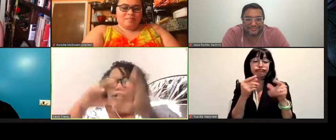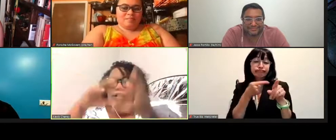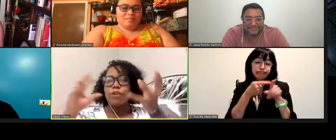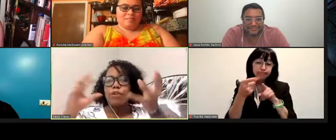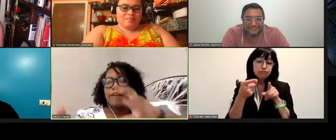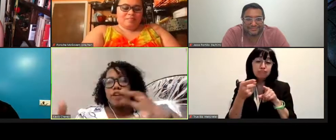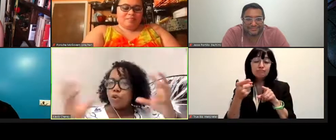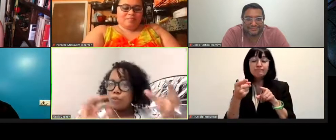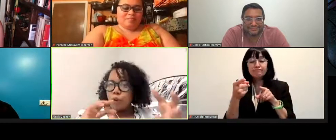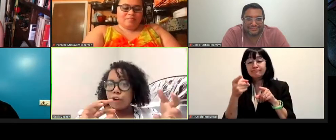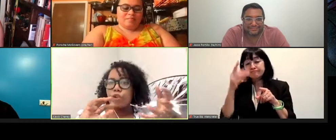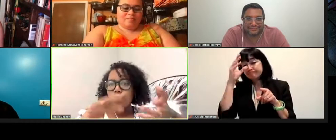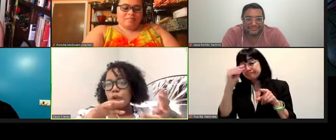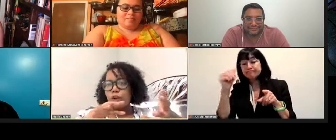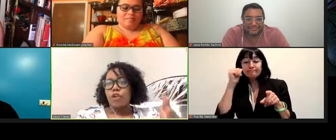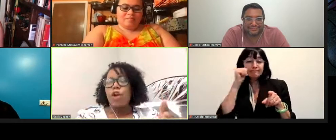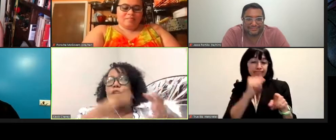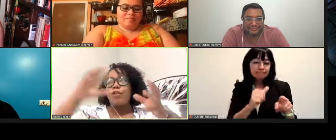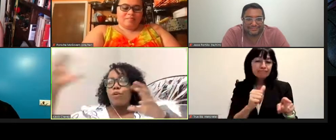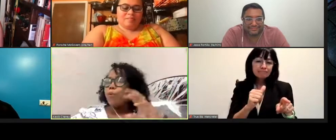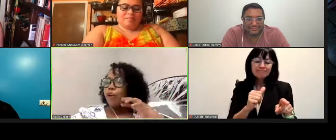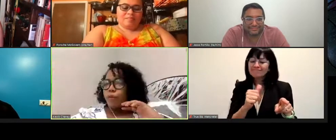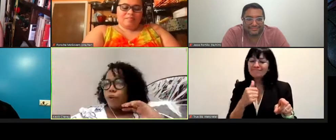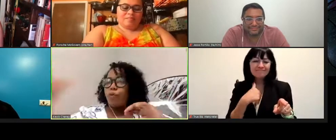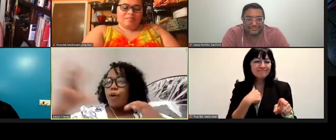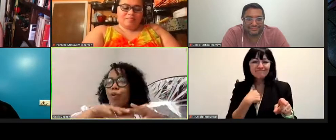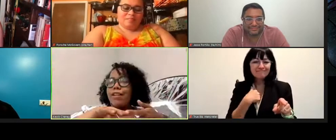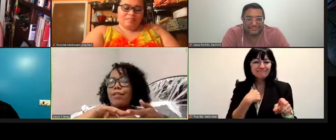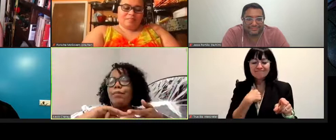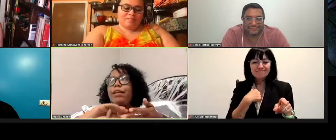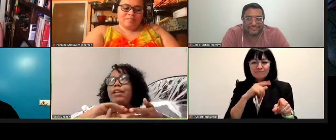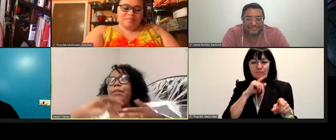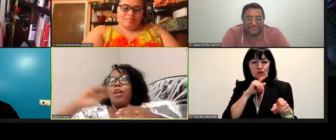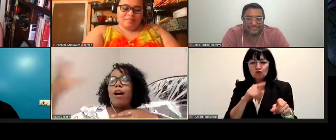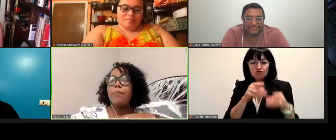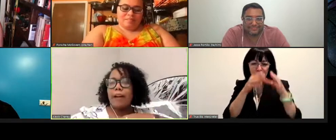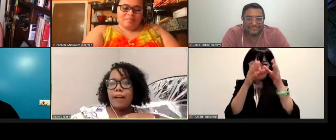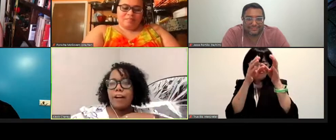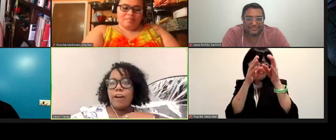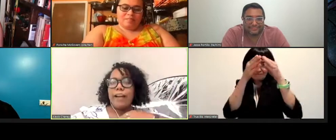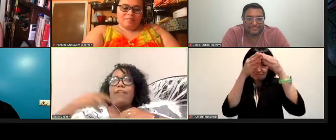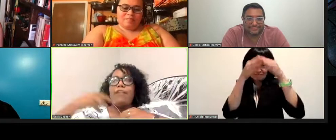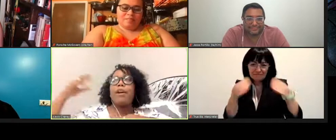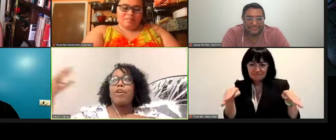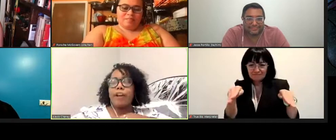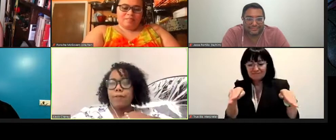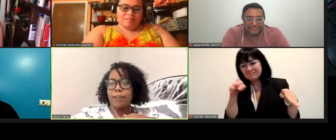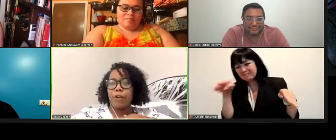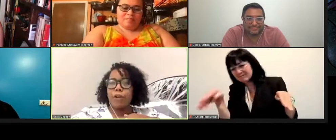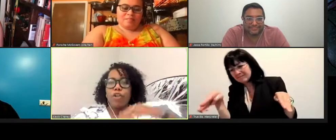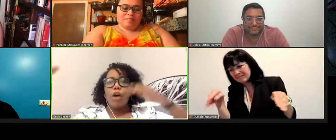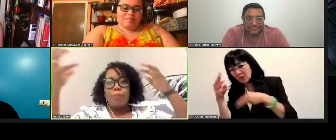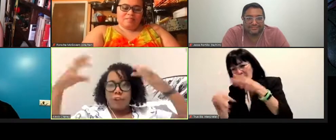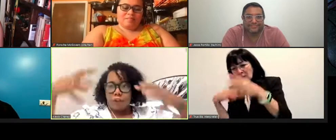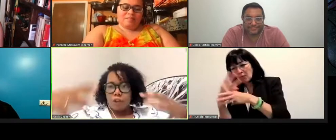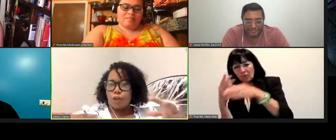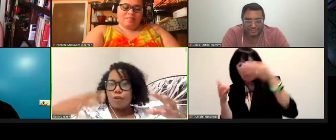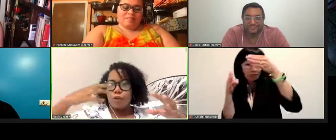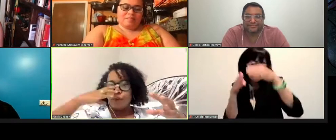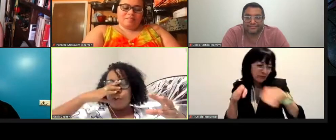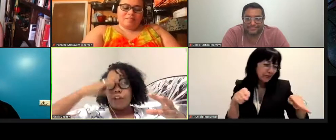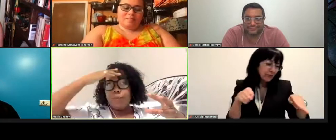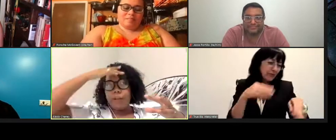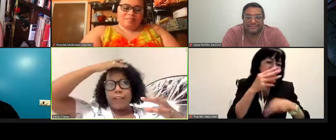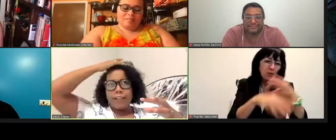we're straddling two worlds. There is a world in which we want to be beyond the binary and have a better grasp of language, but there's also